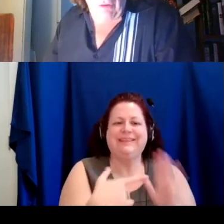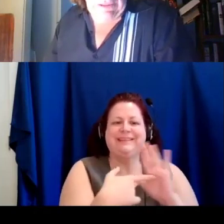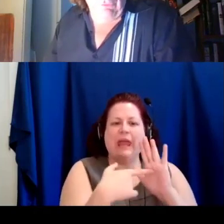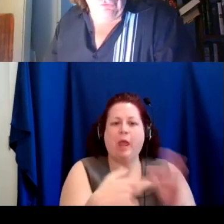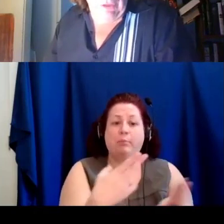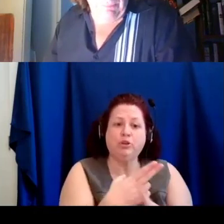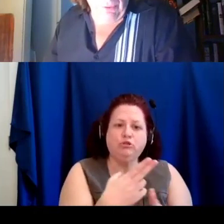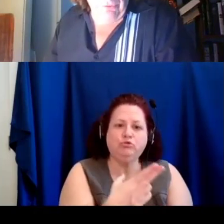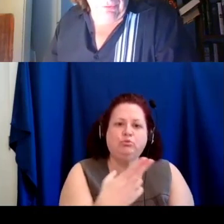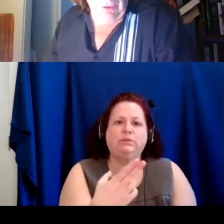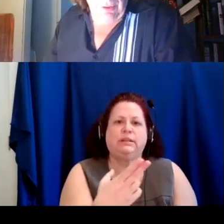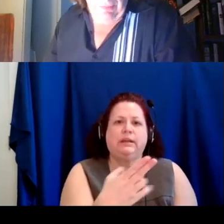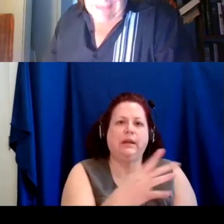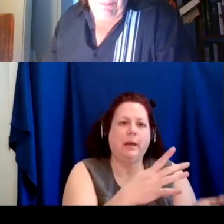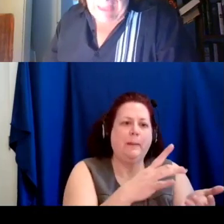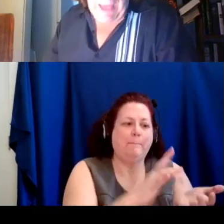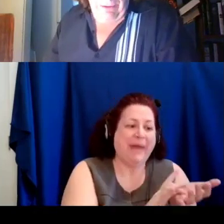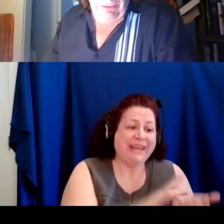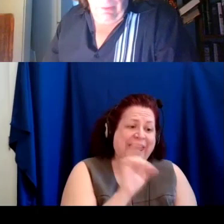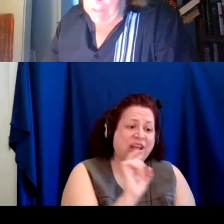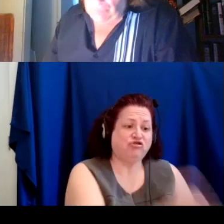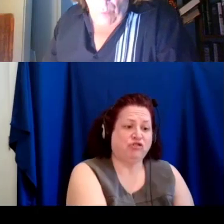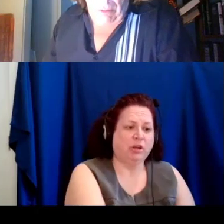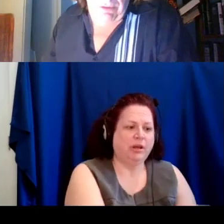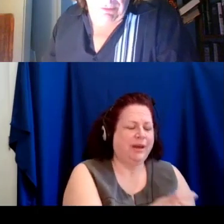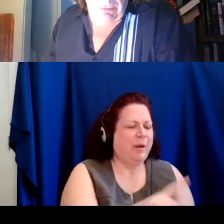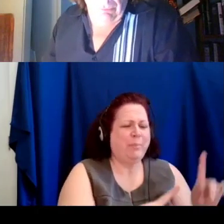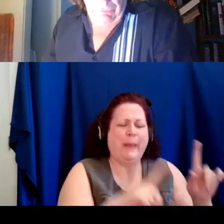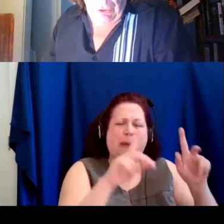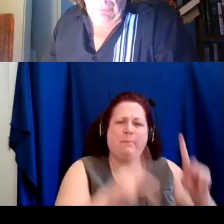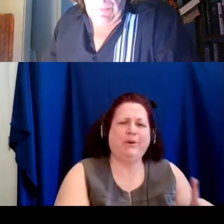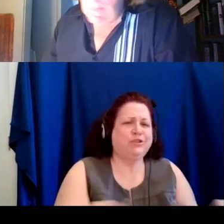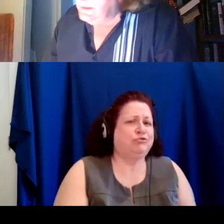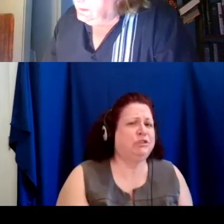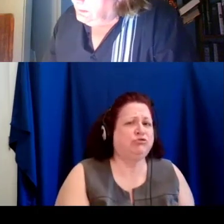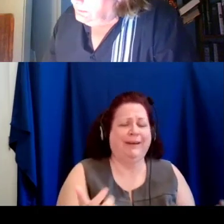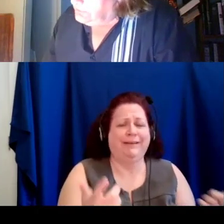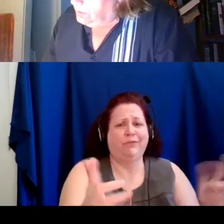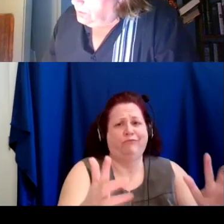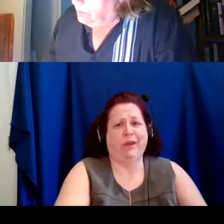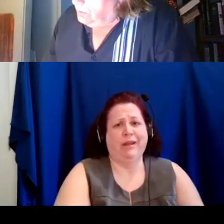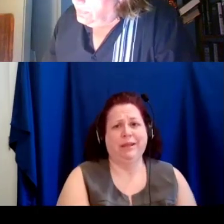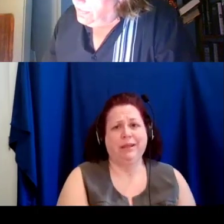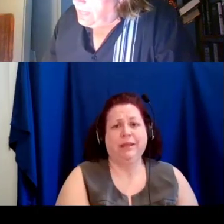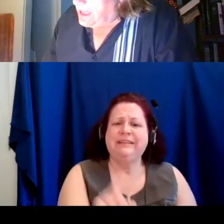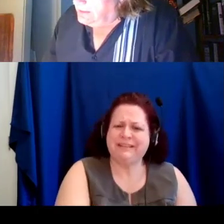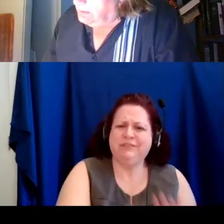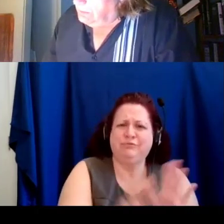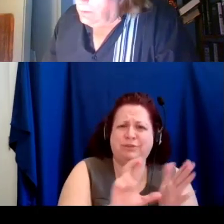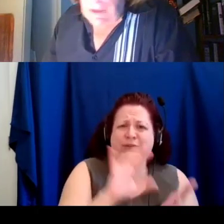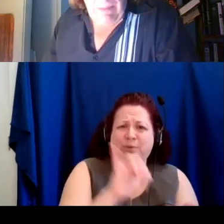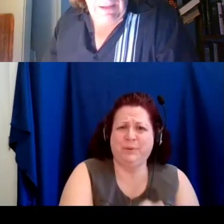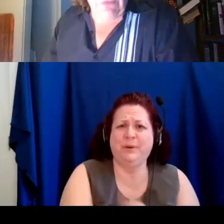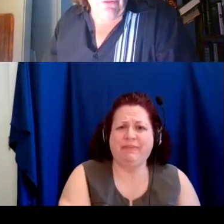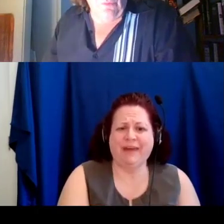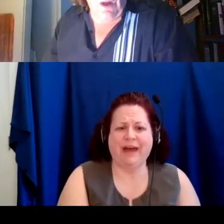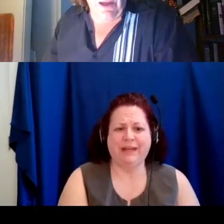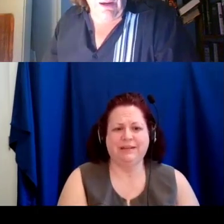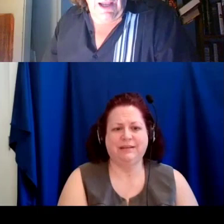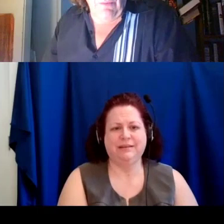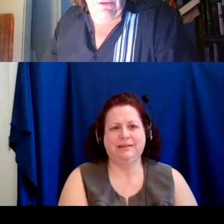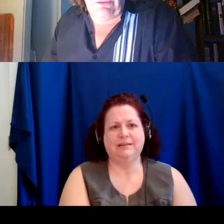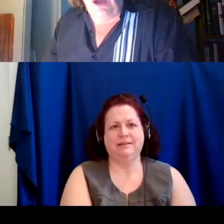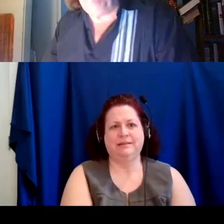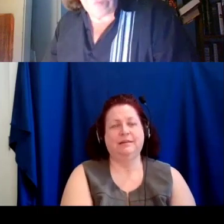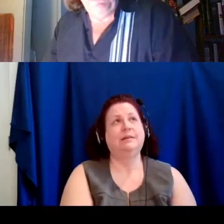on an already restrained person. That's a pattern that warrants review. So with that, we're coming down to the